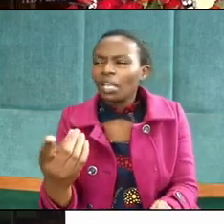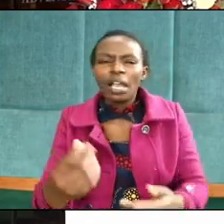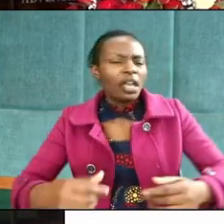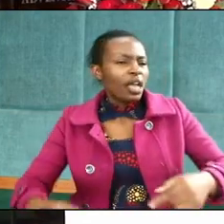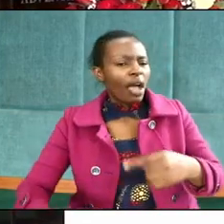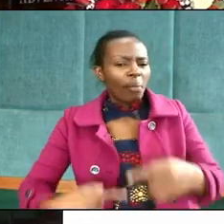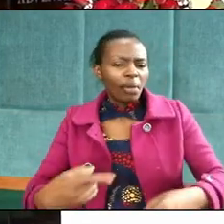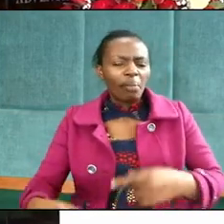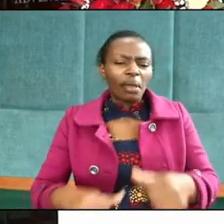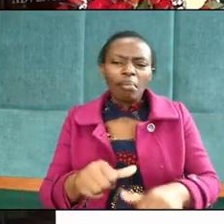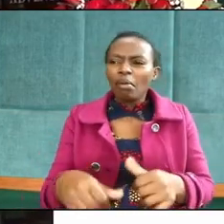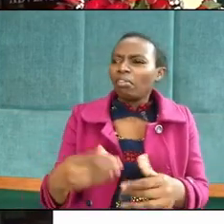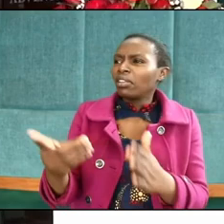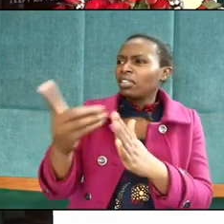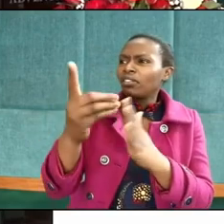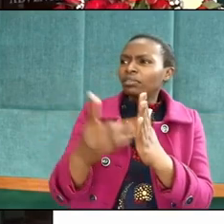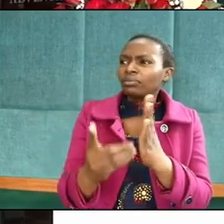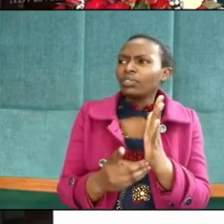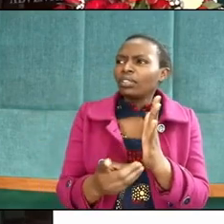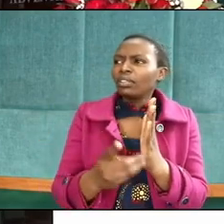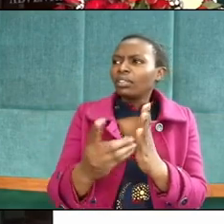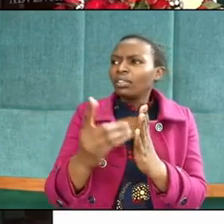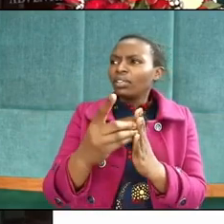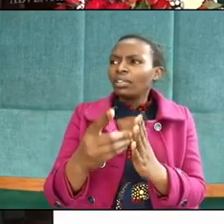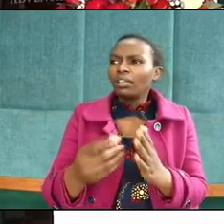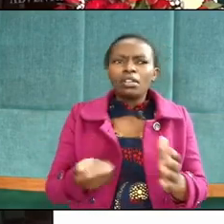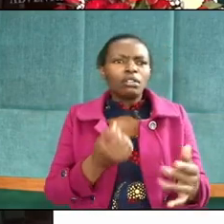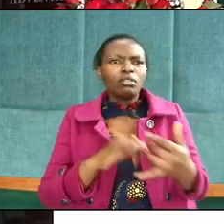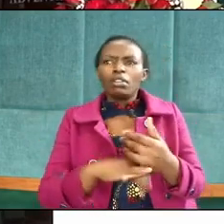about the development so far, which we. Where is the wife? News.